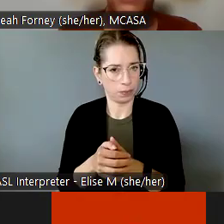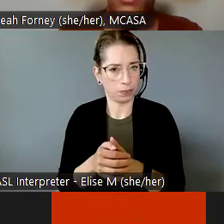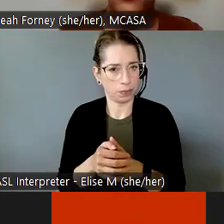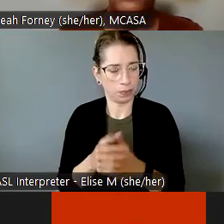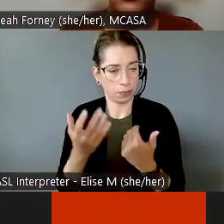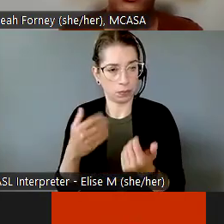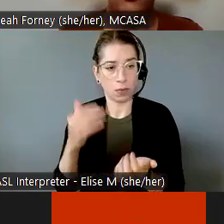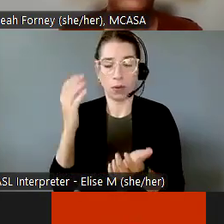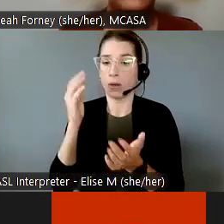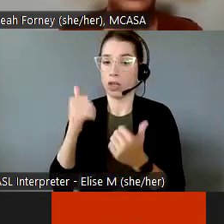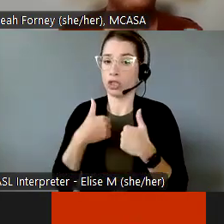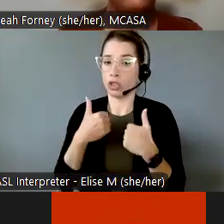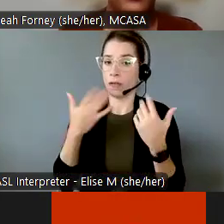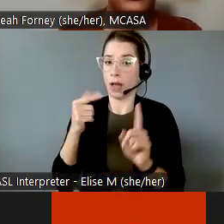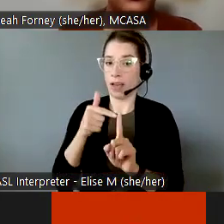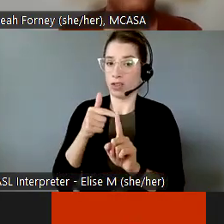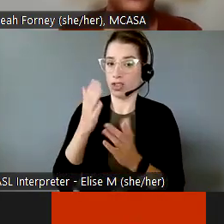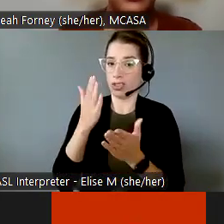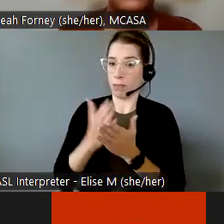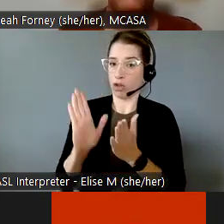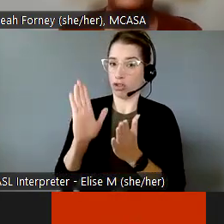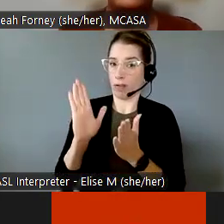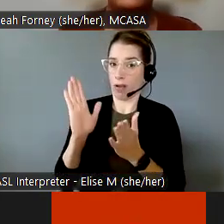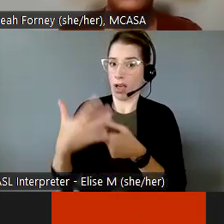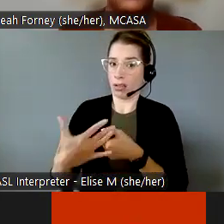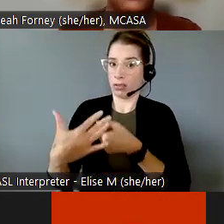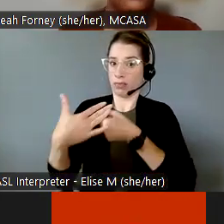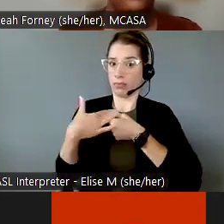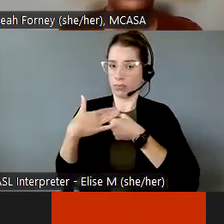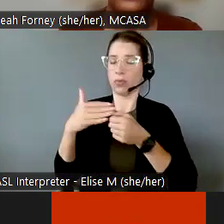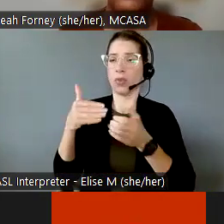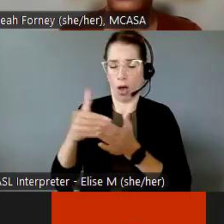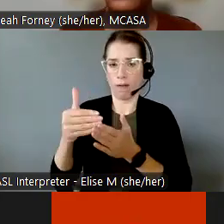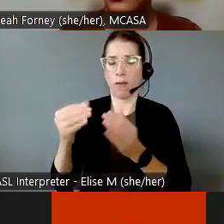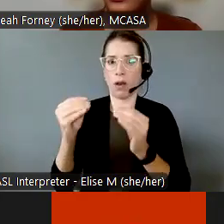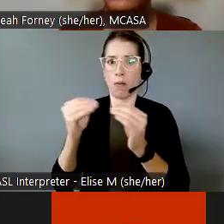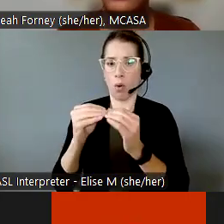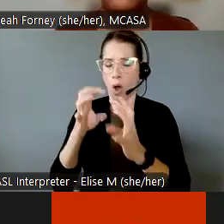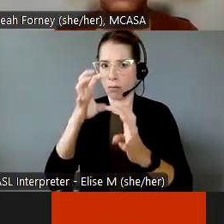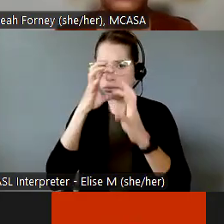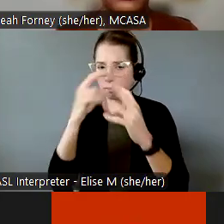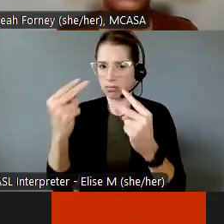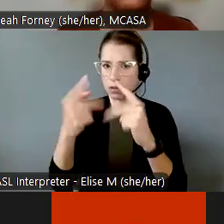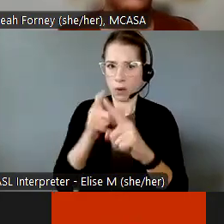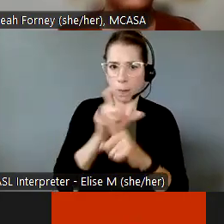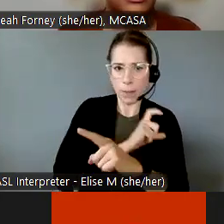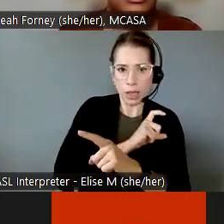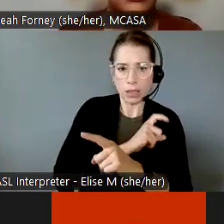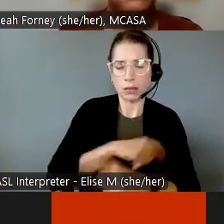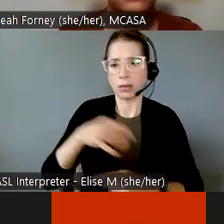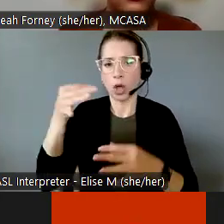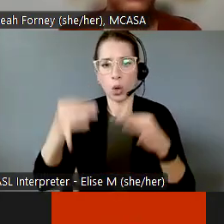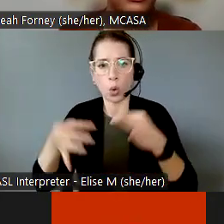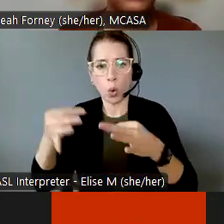Marginalized survivors oftentimes face biased policing and court hearings and HR systems